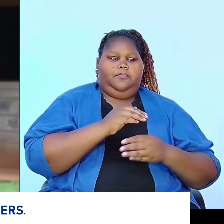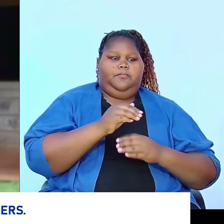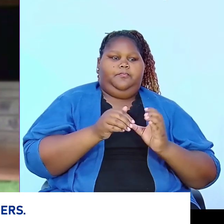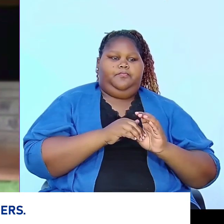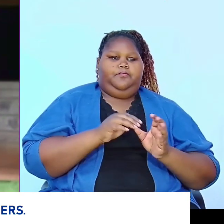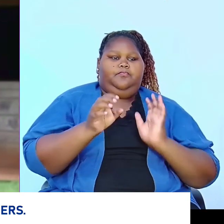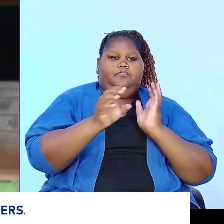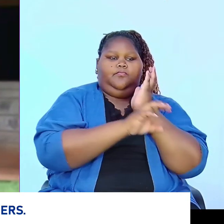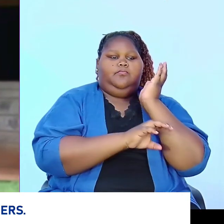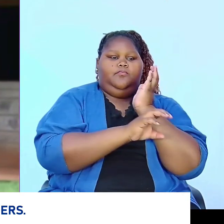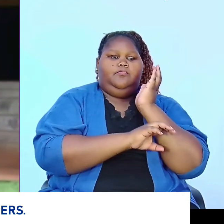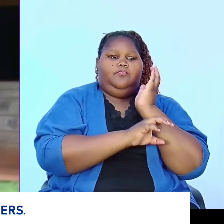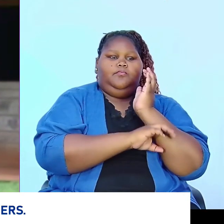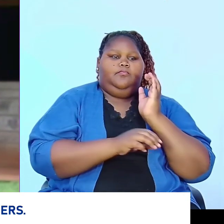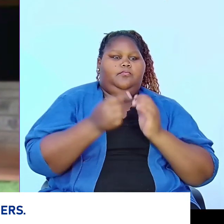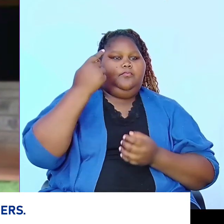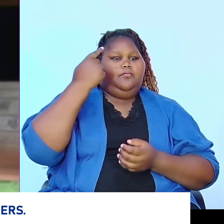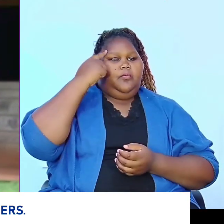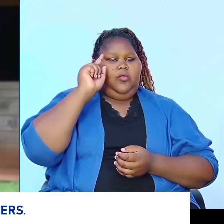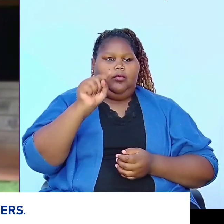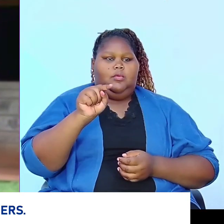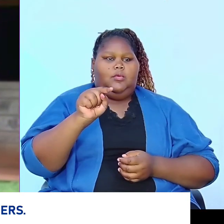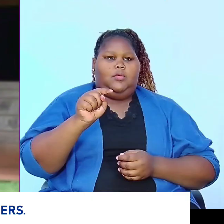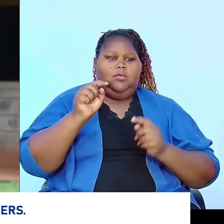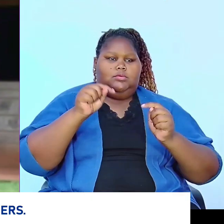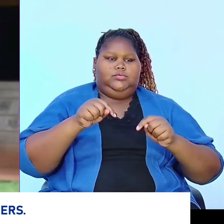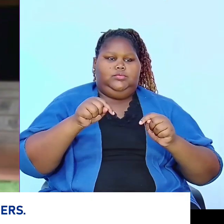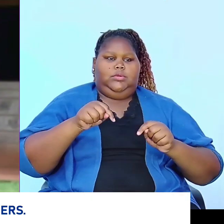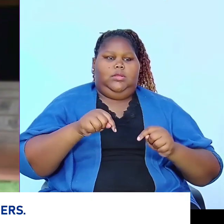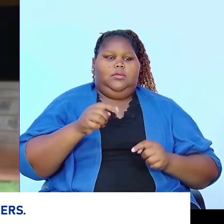Is it not for you? Today we are talking about